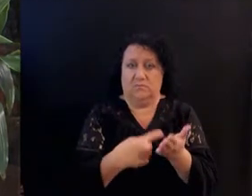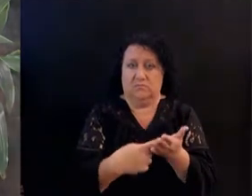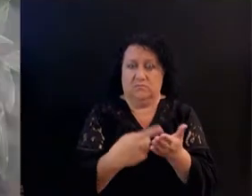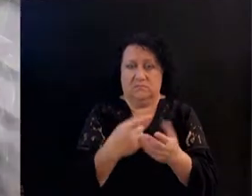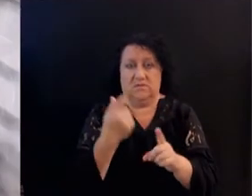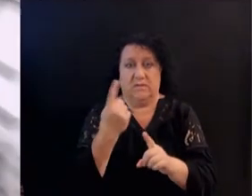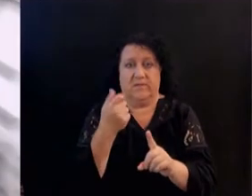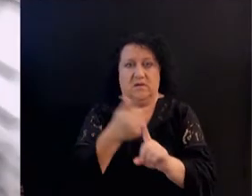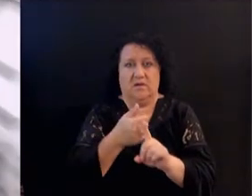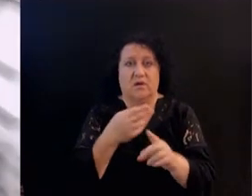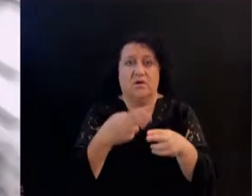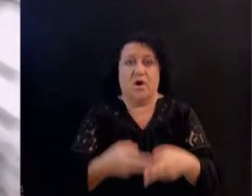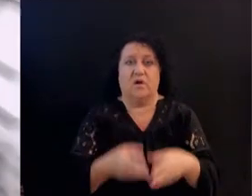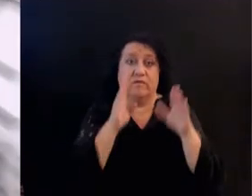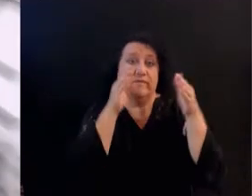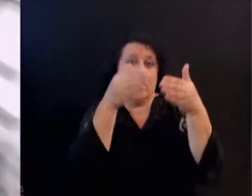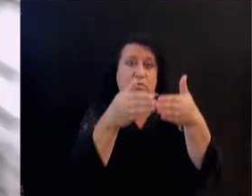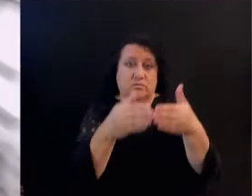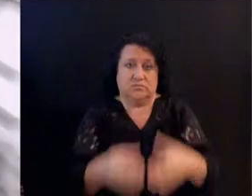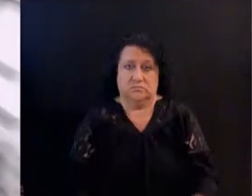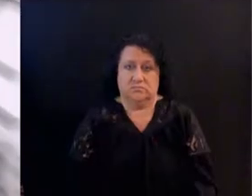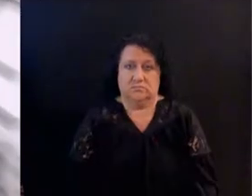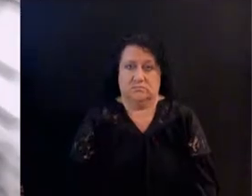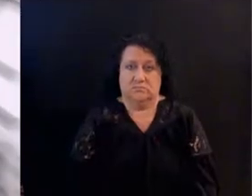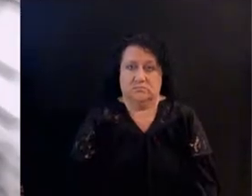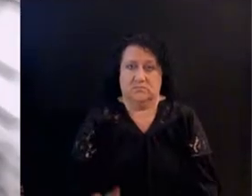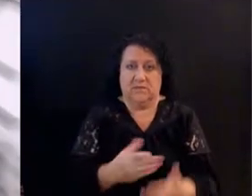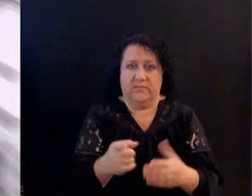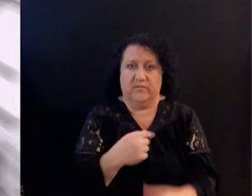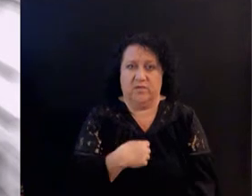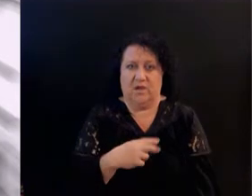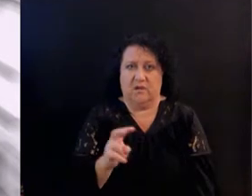Some of you are adjusting your glasses right now saying, what is that?